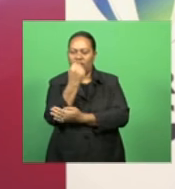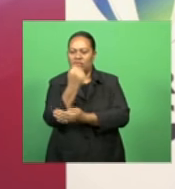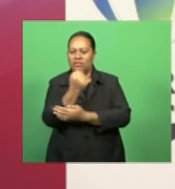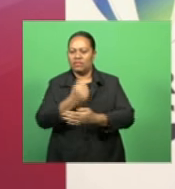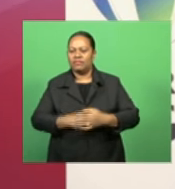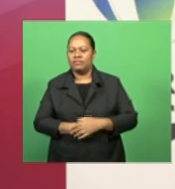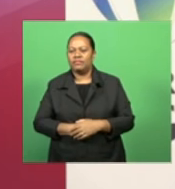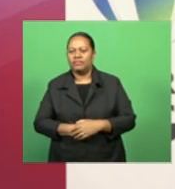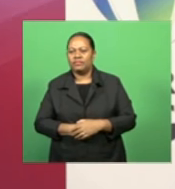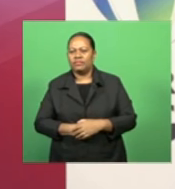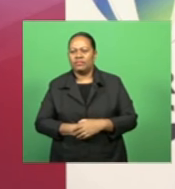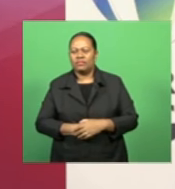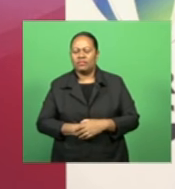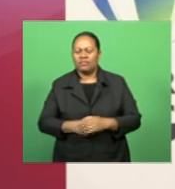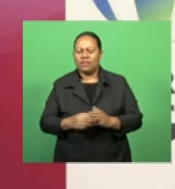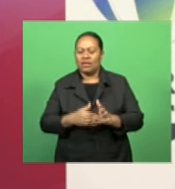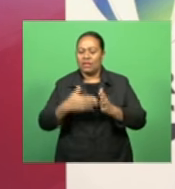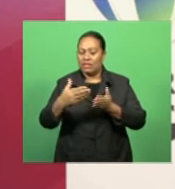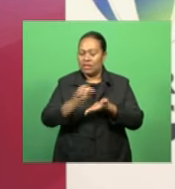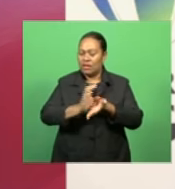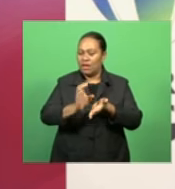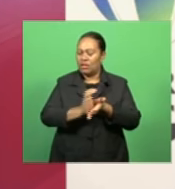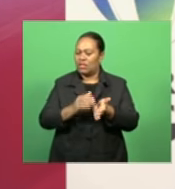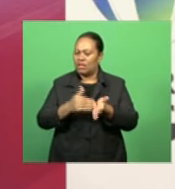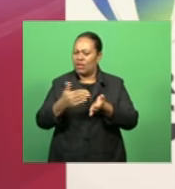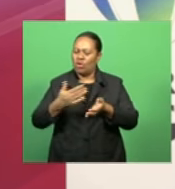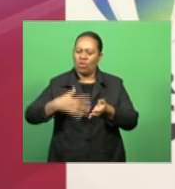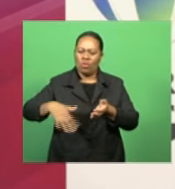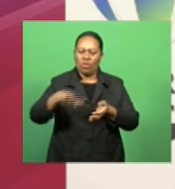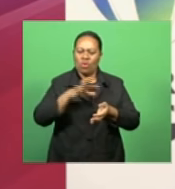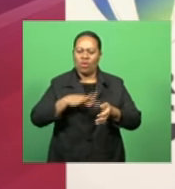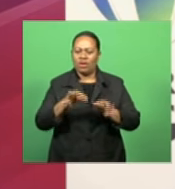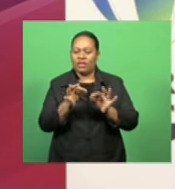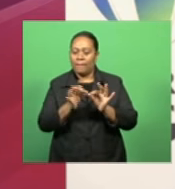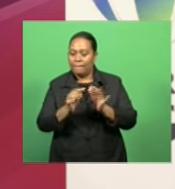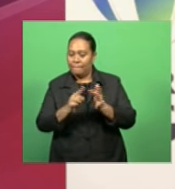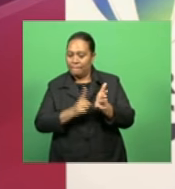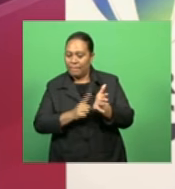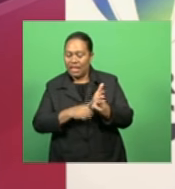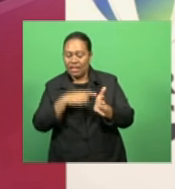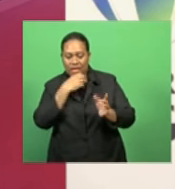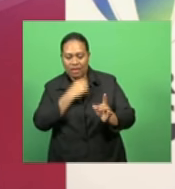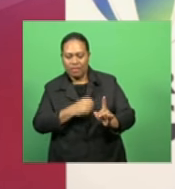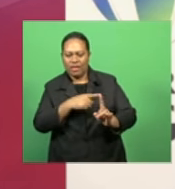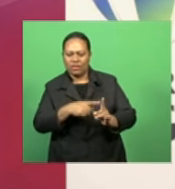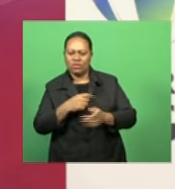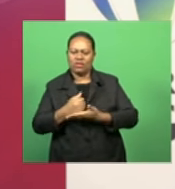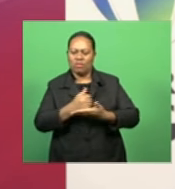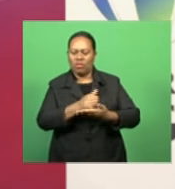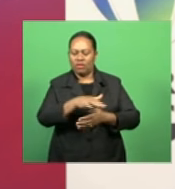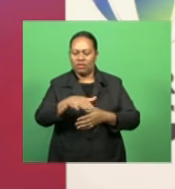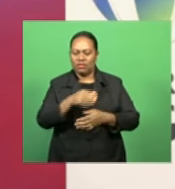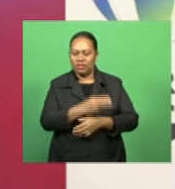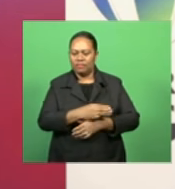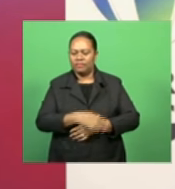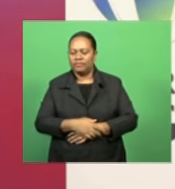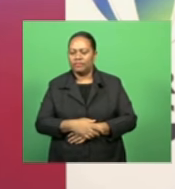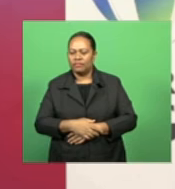The World Rugby Council has elected Bill Beaumont to continue for another term.